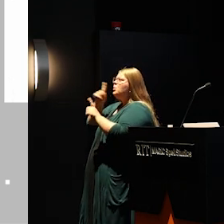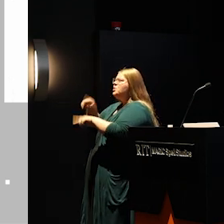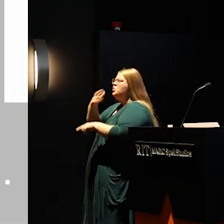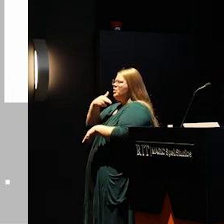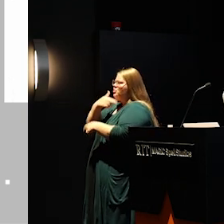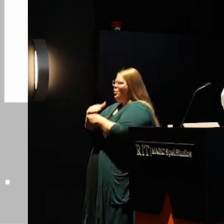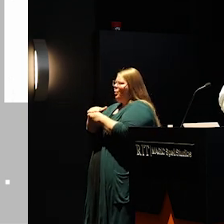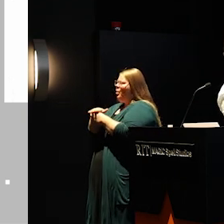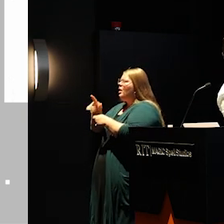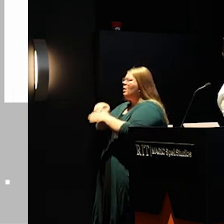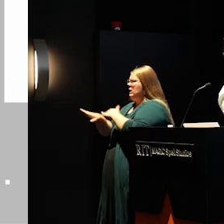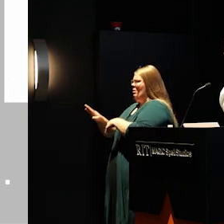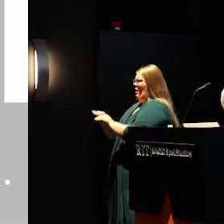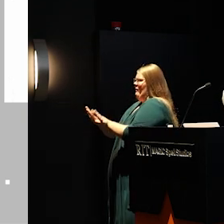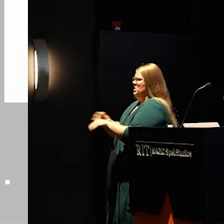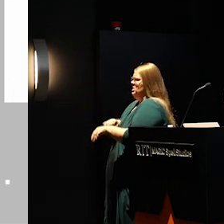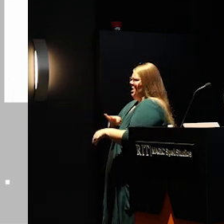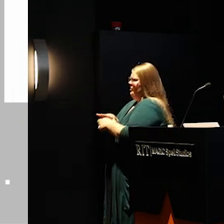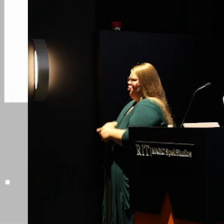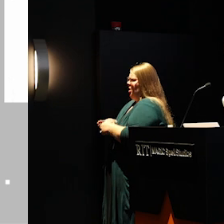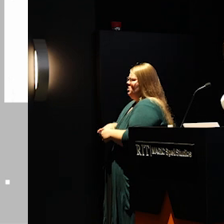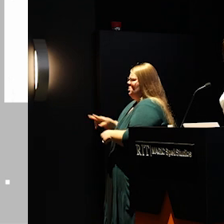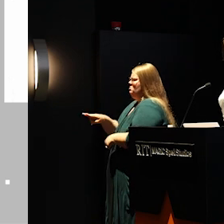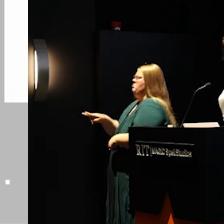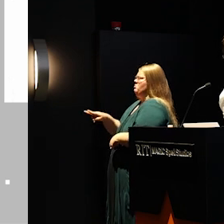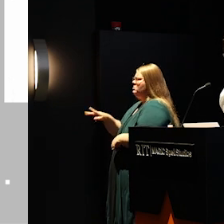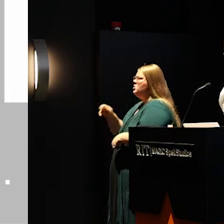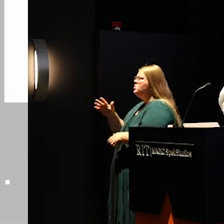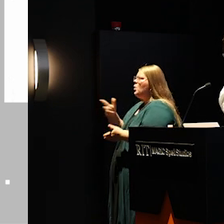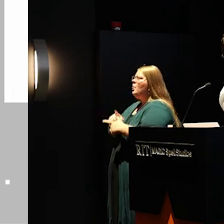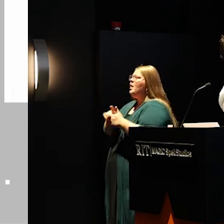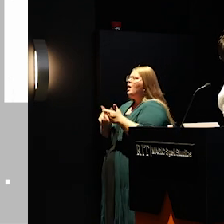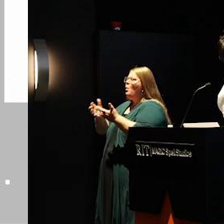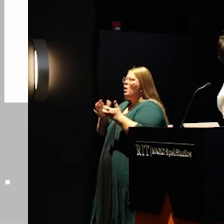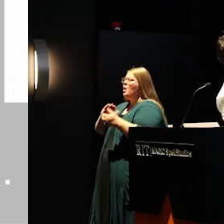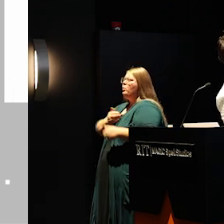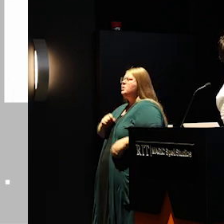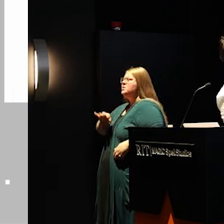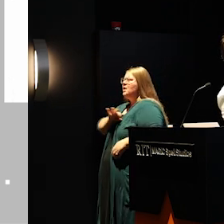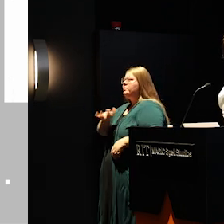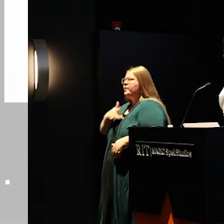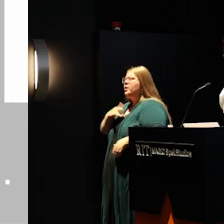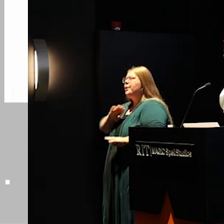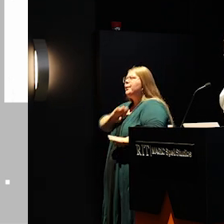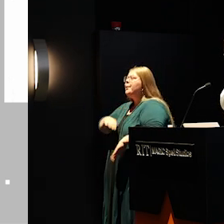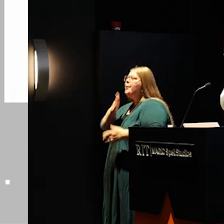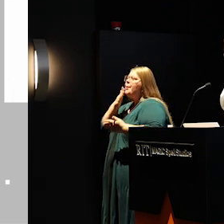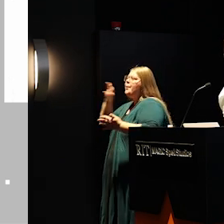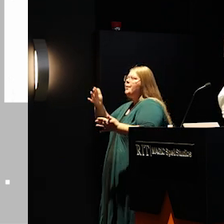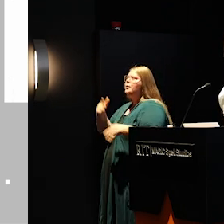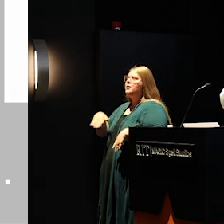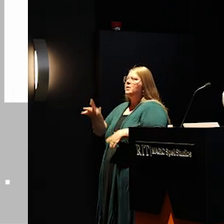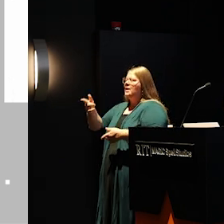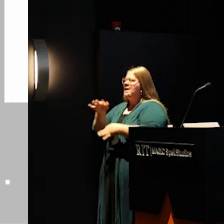environment so that our staff can say, "Welcome to a fantastic evening," not "Welcome to